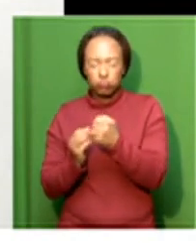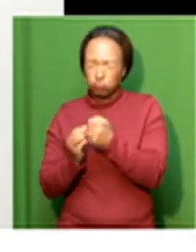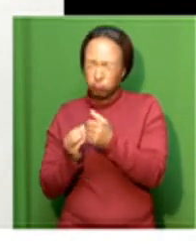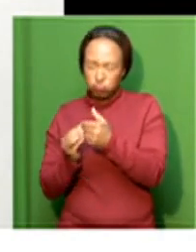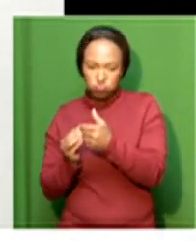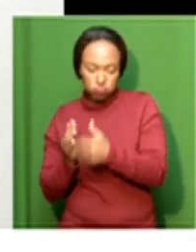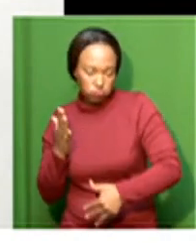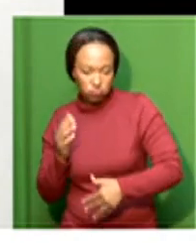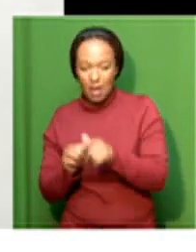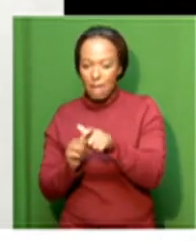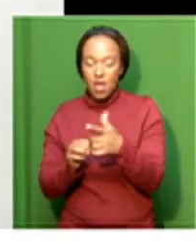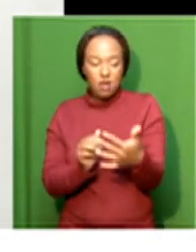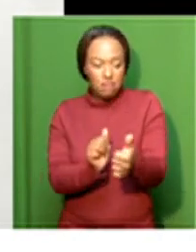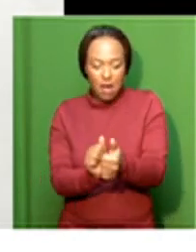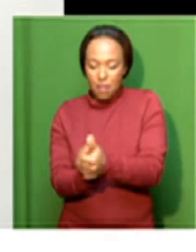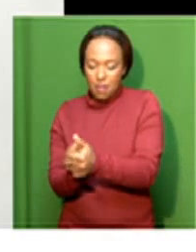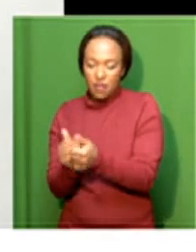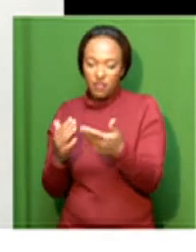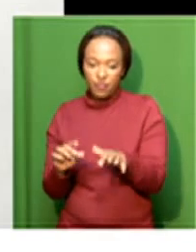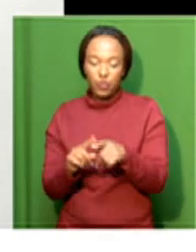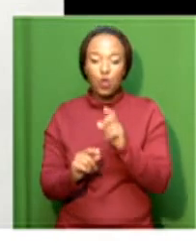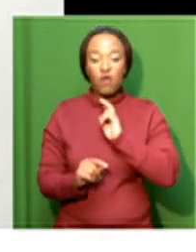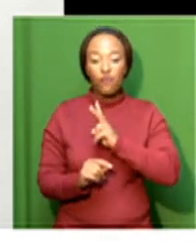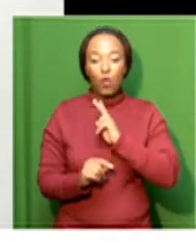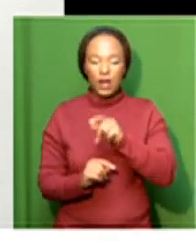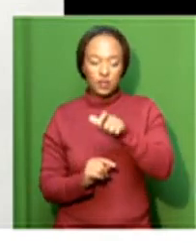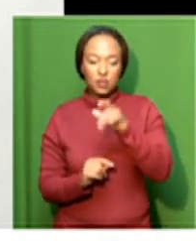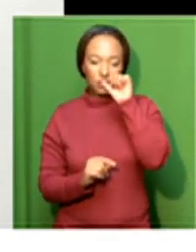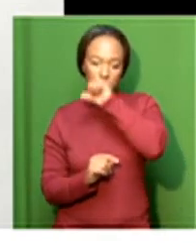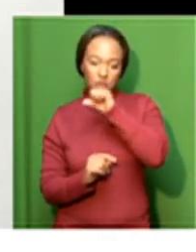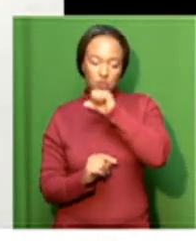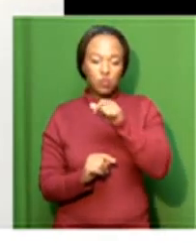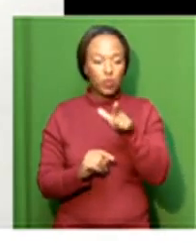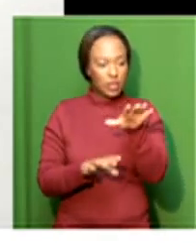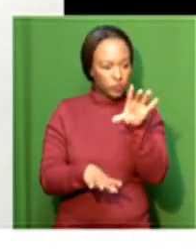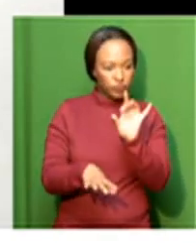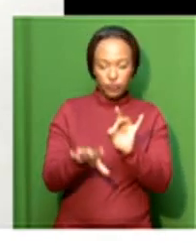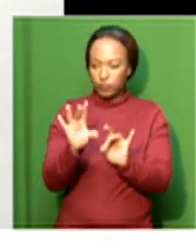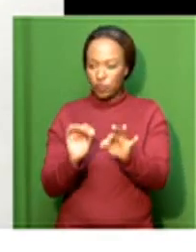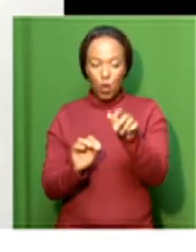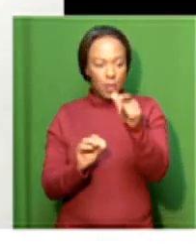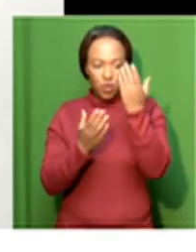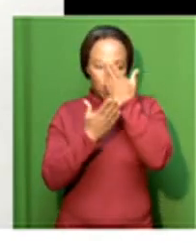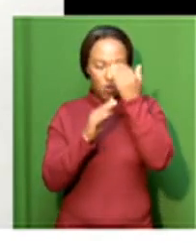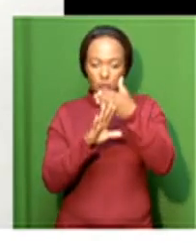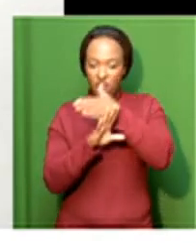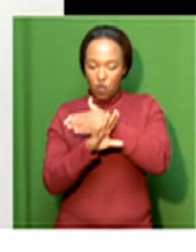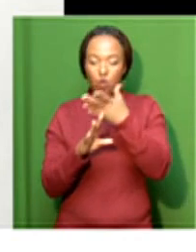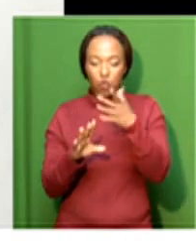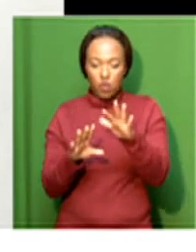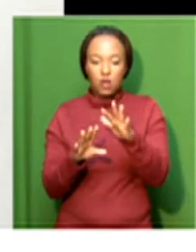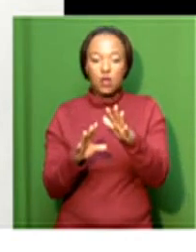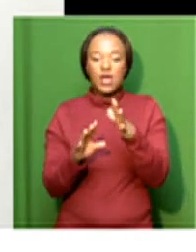lot of guys. What I did is that when it comes to vocalists, I used people that were not that known. And when it comes to the features